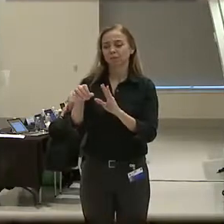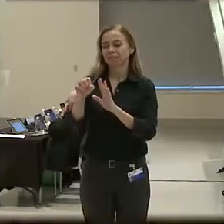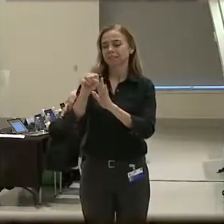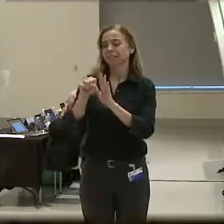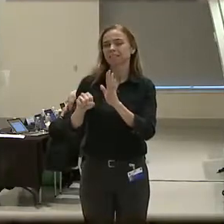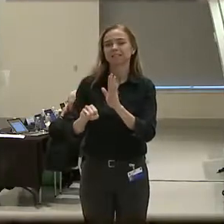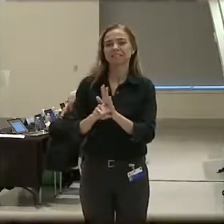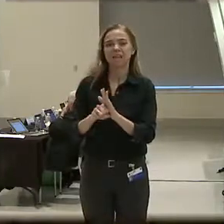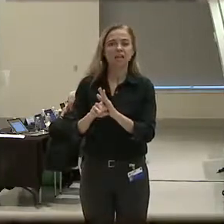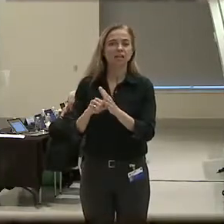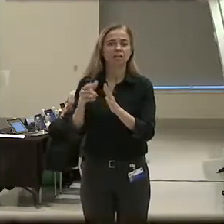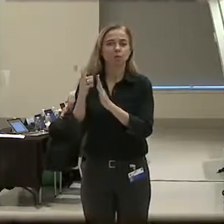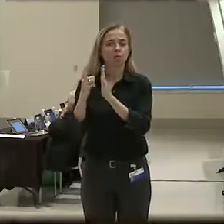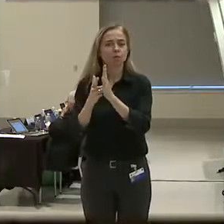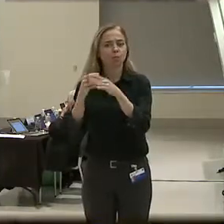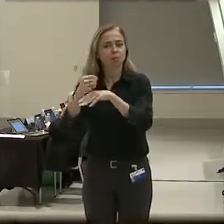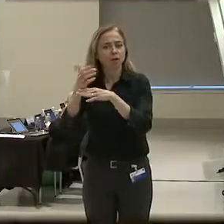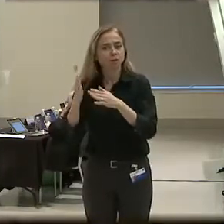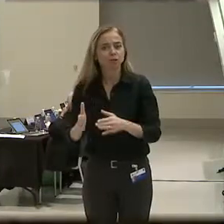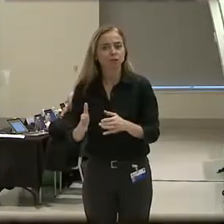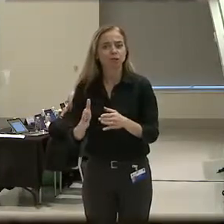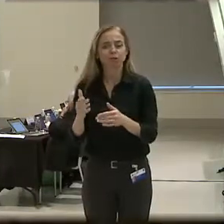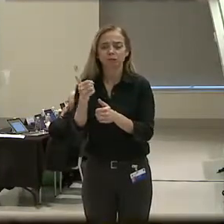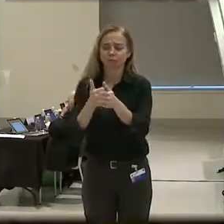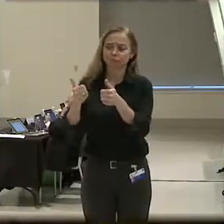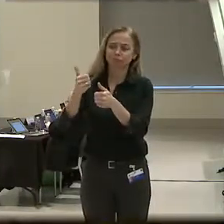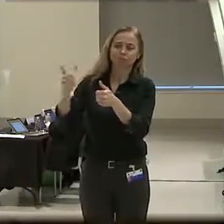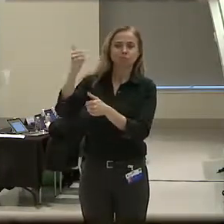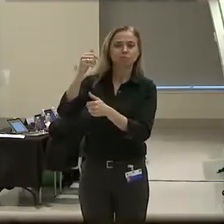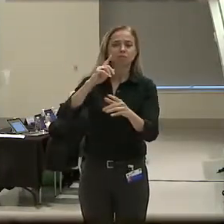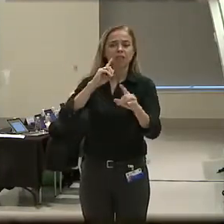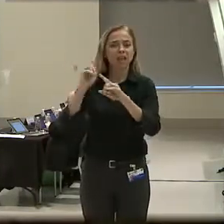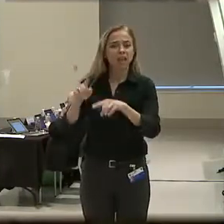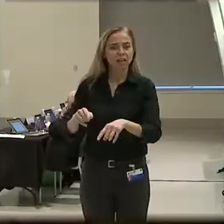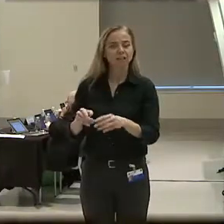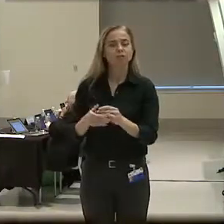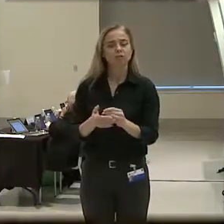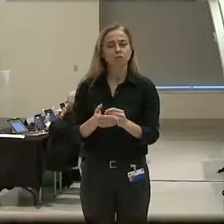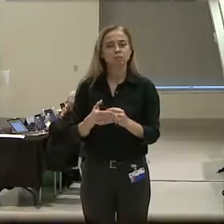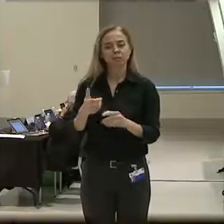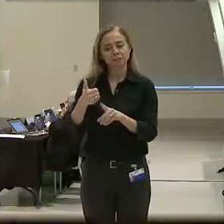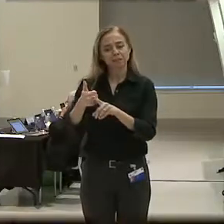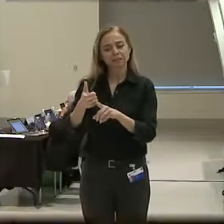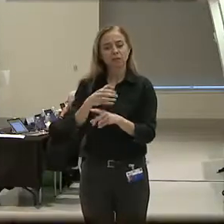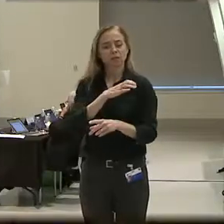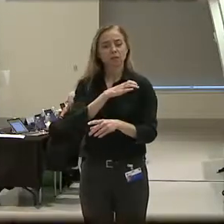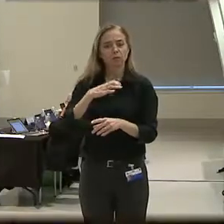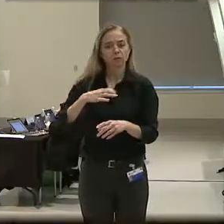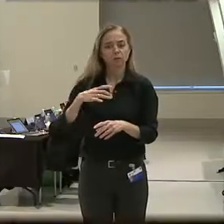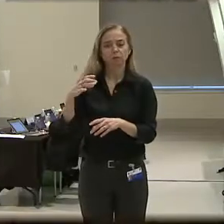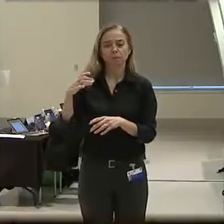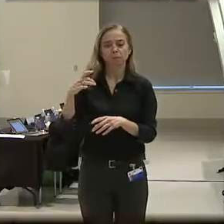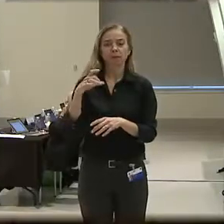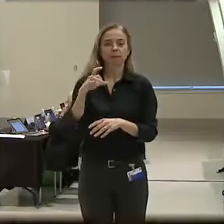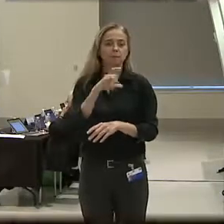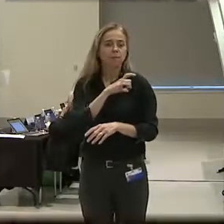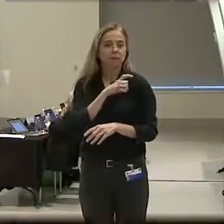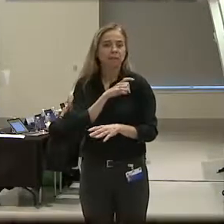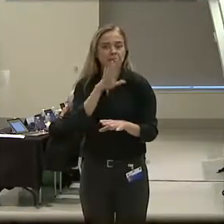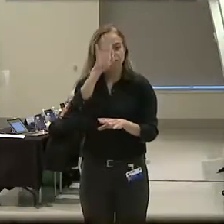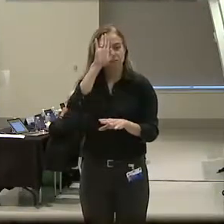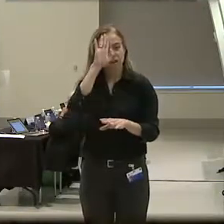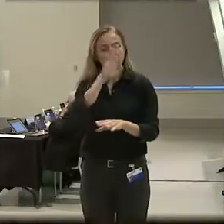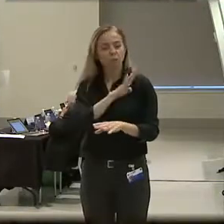They're answerable to the United States Department of Justice, to their Civil Service Commission, or their Police and Fire Board.